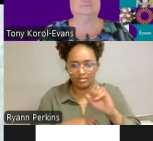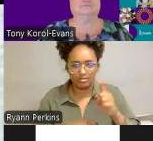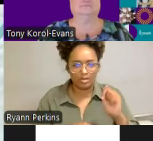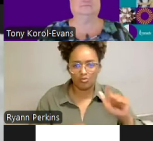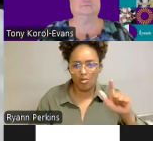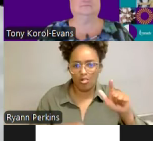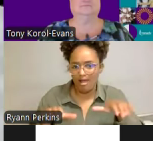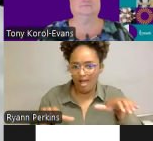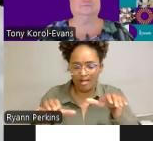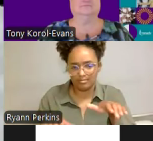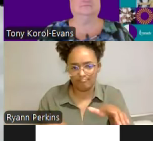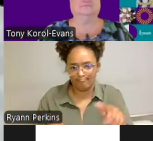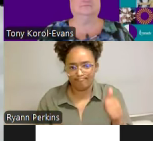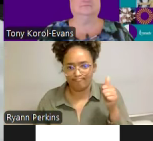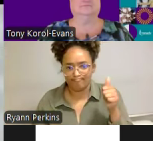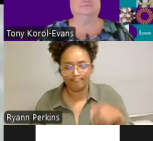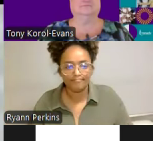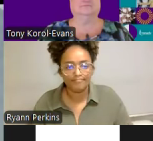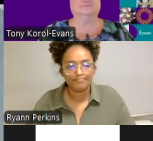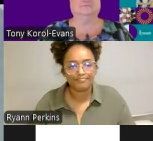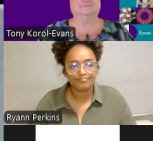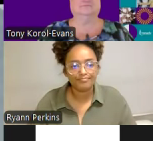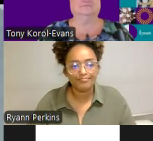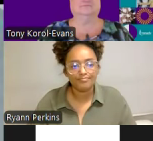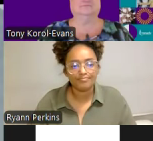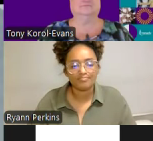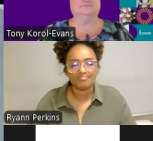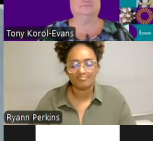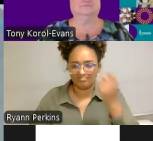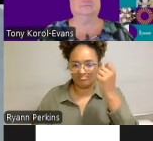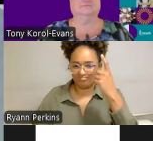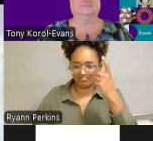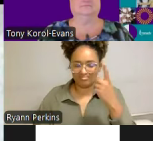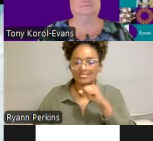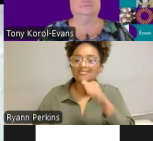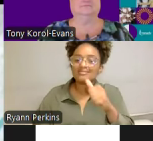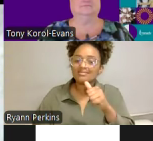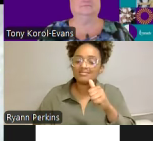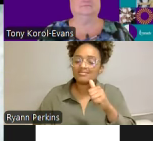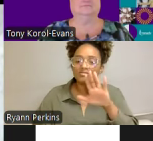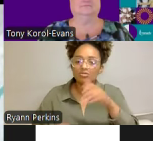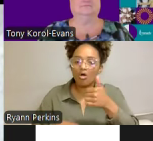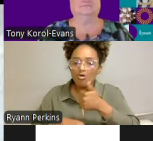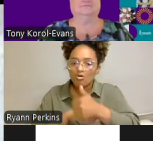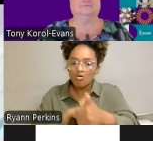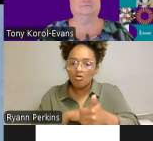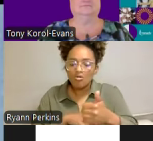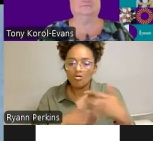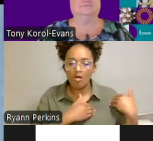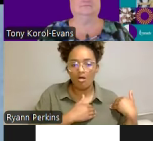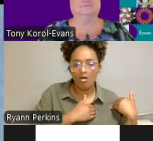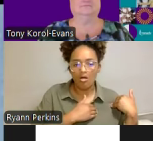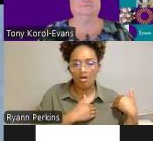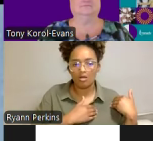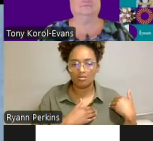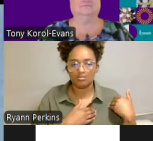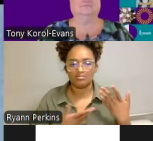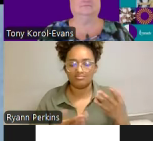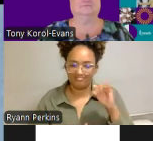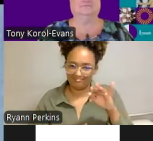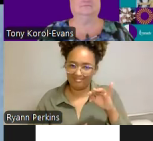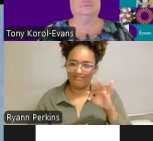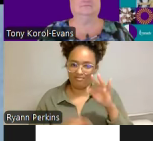in a relationship, it's important to know that it's never the fault of the abused person, and it's important to ask for help. To get help,